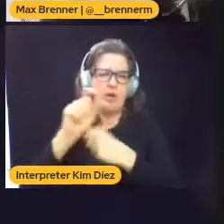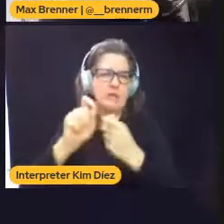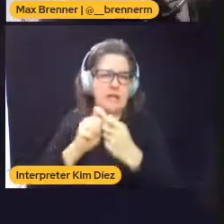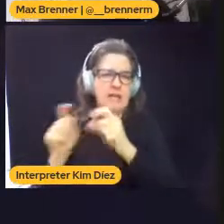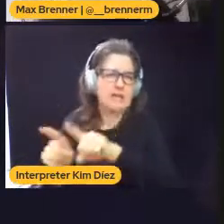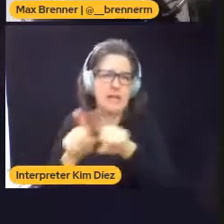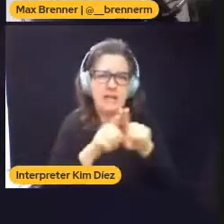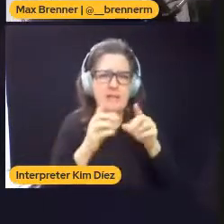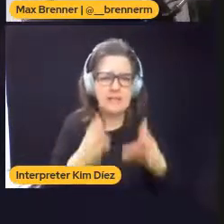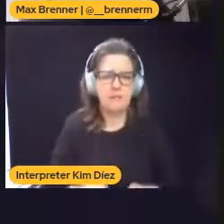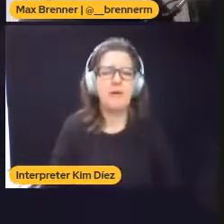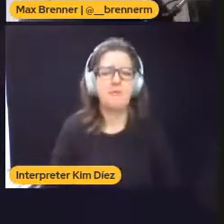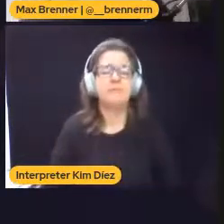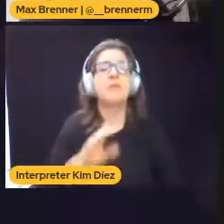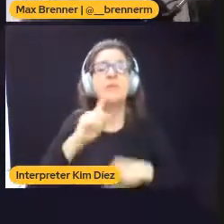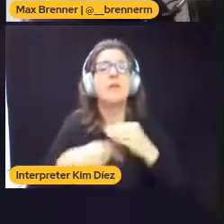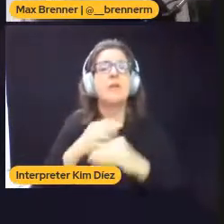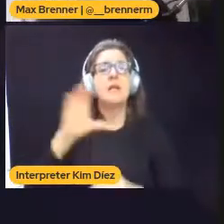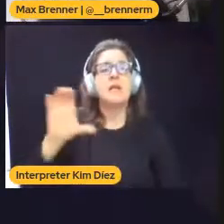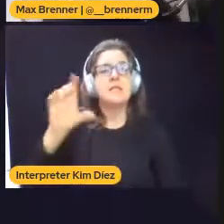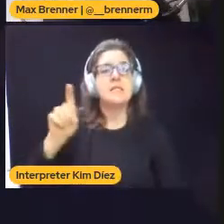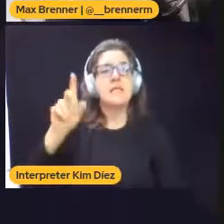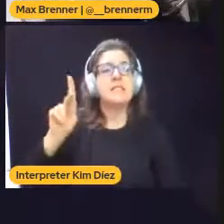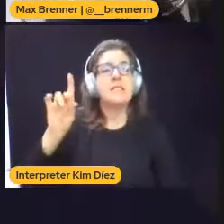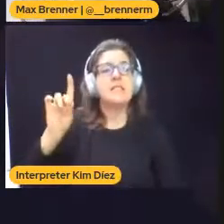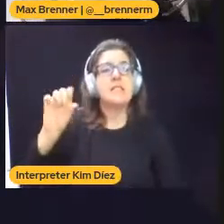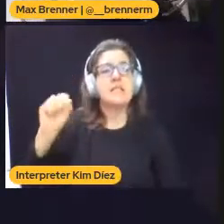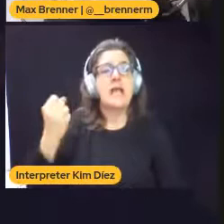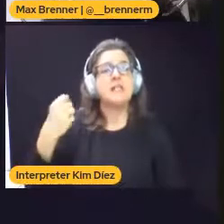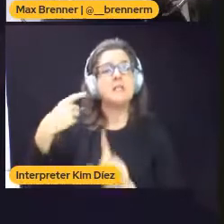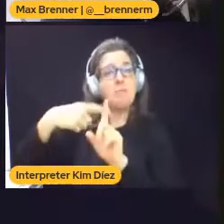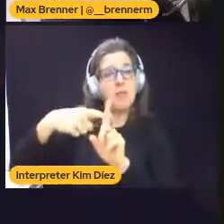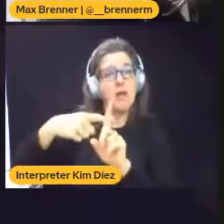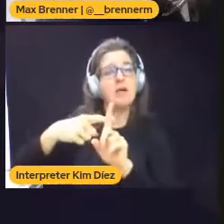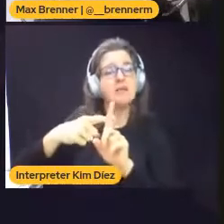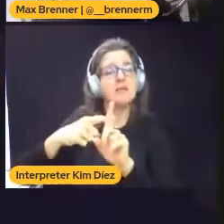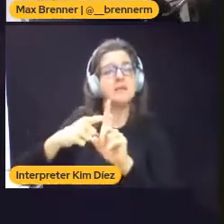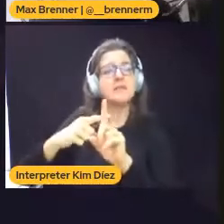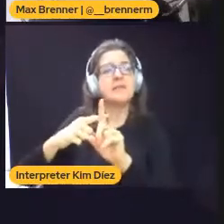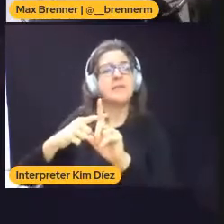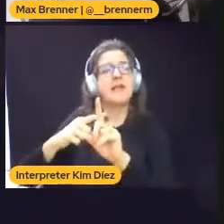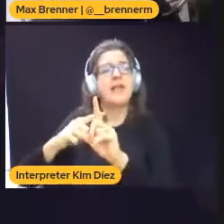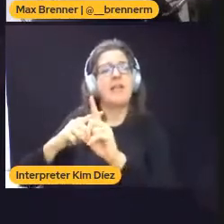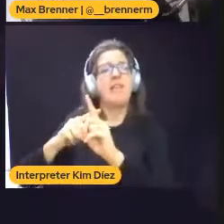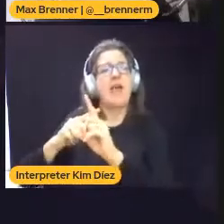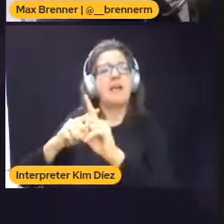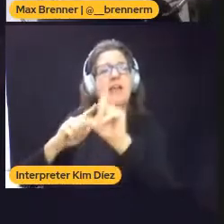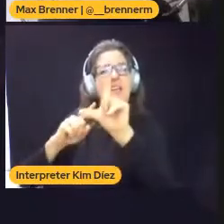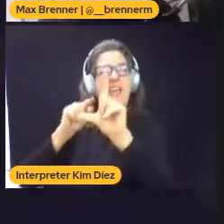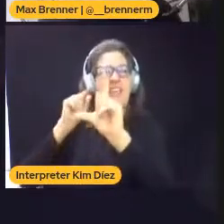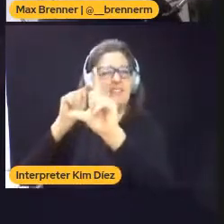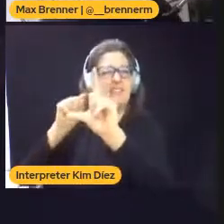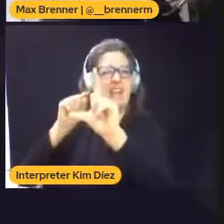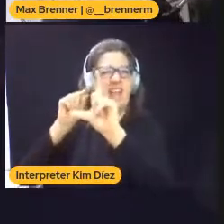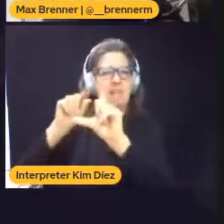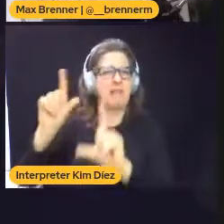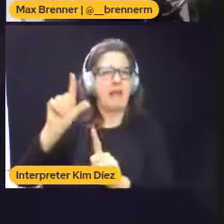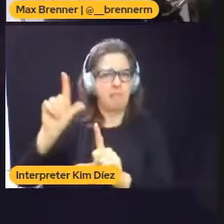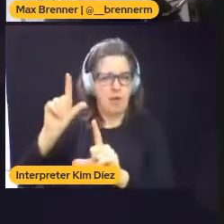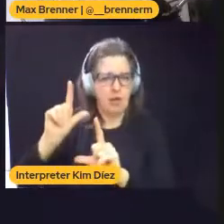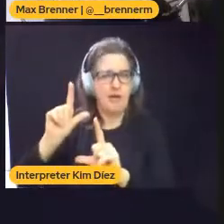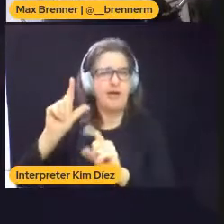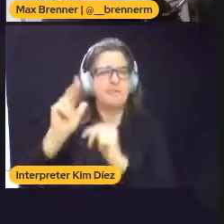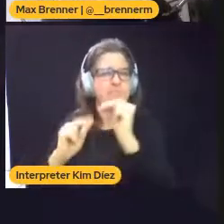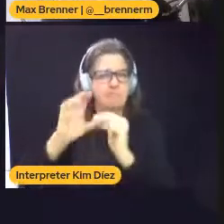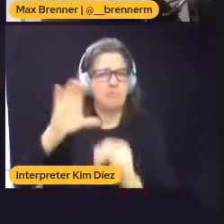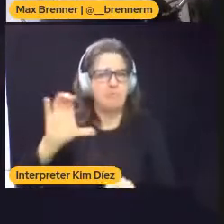Okay, talking about cdk8s plus. So yeah, that's a library called on top of cdk8s. It comes with these high level